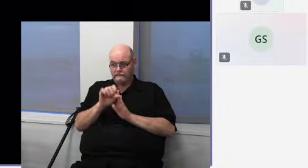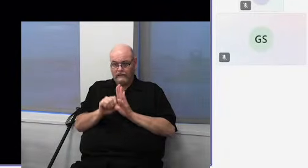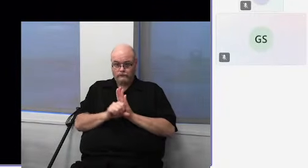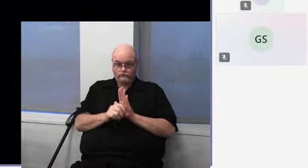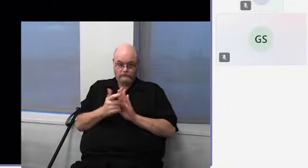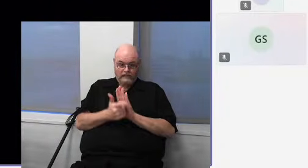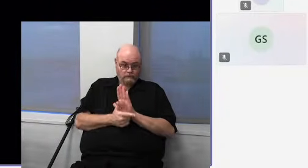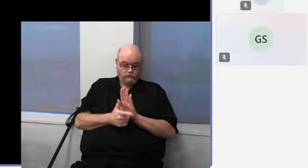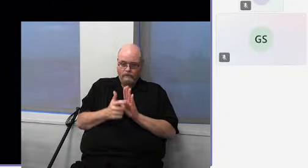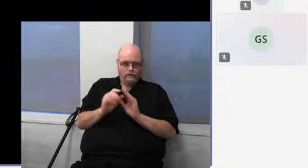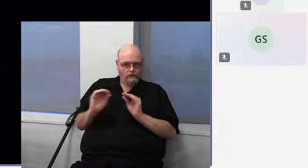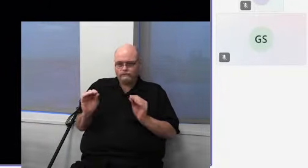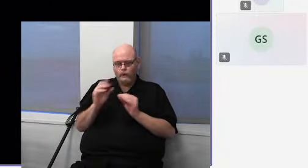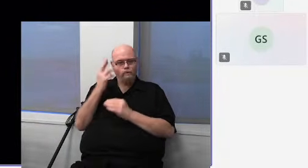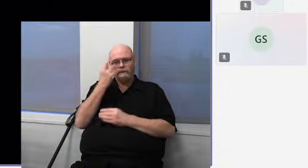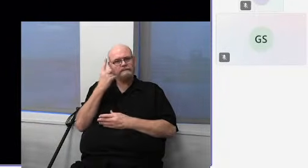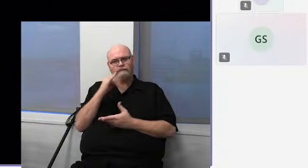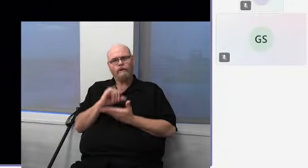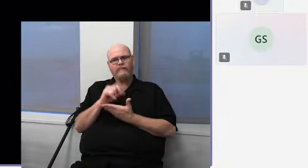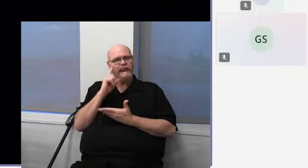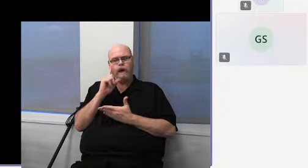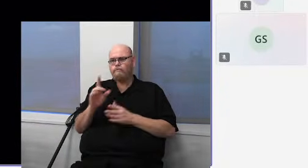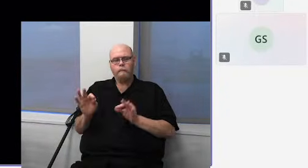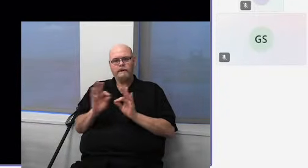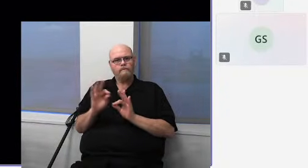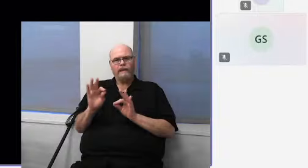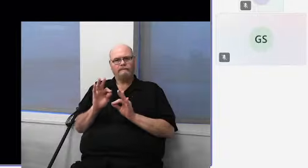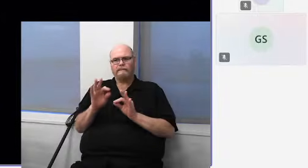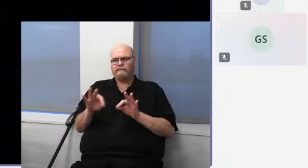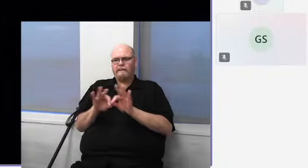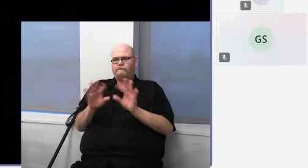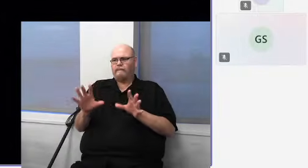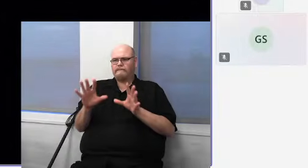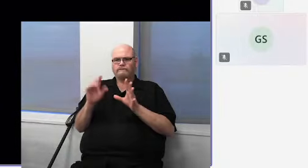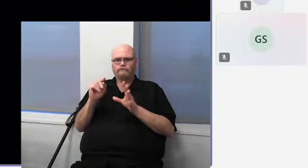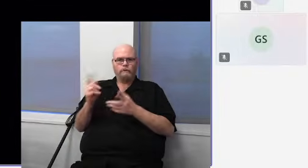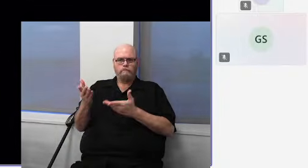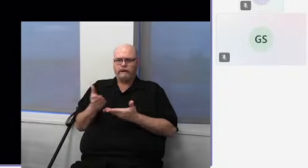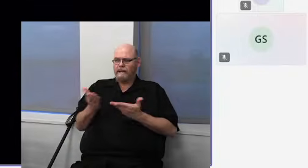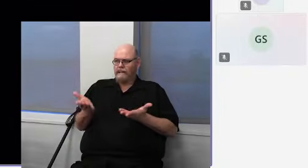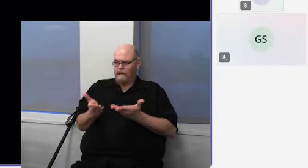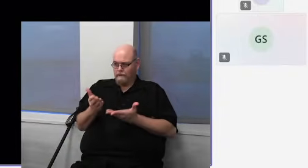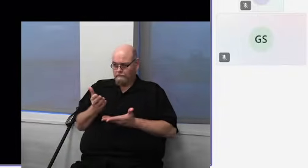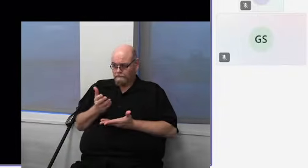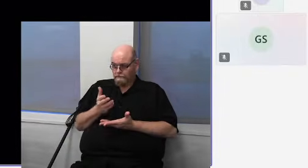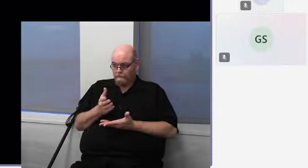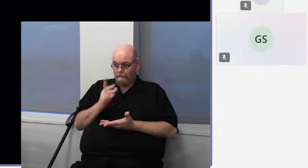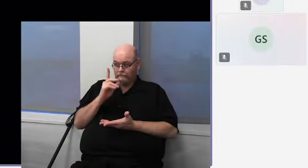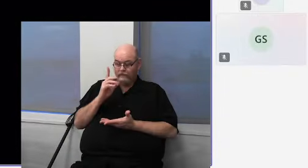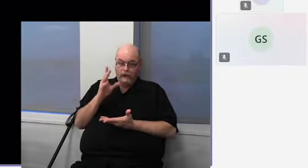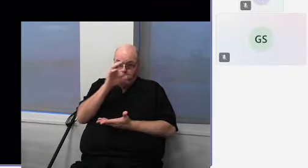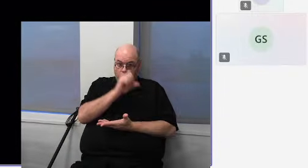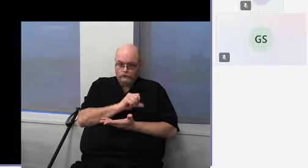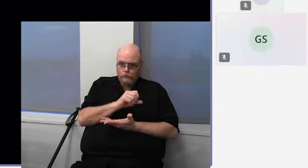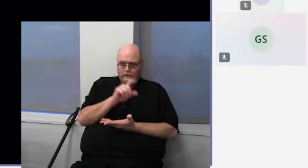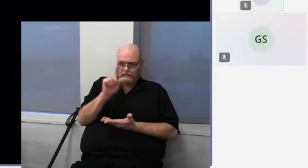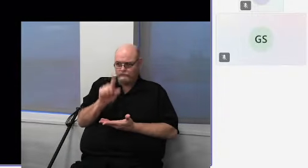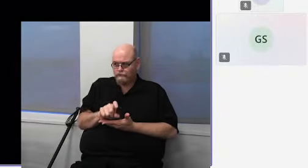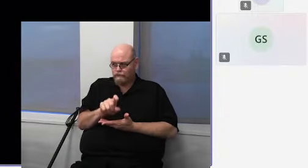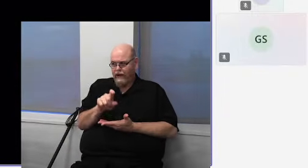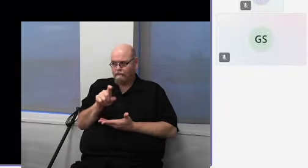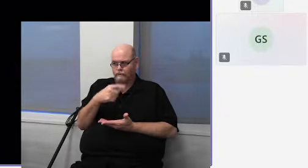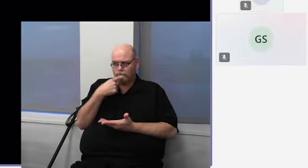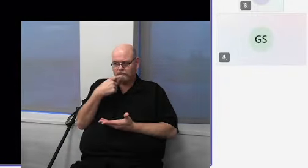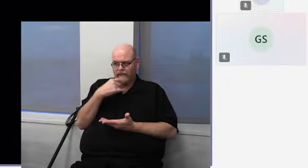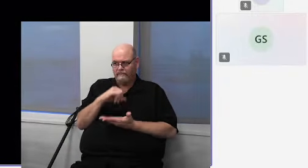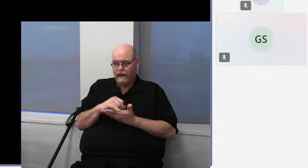funds status, there's no basis for that. So it would be irrelevant to bring a Core 3. She would have to